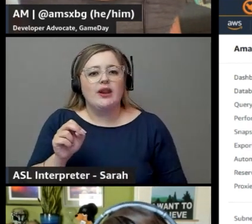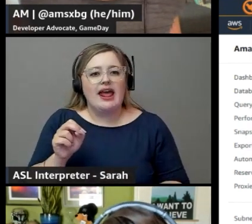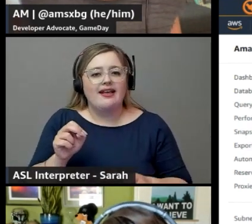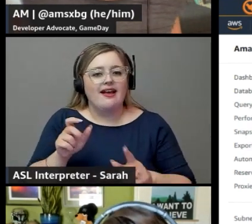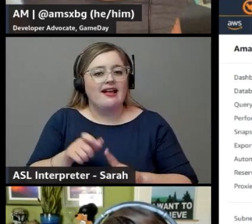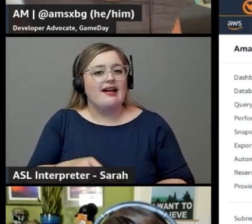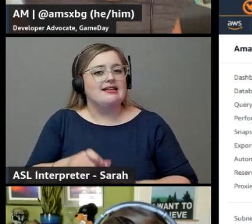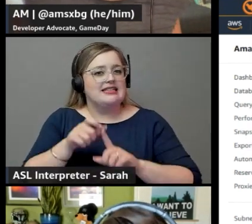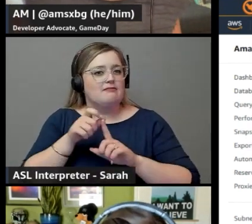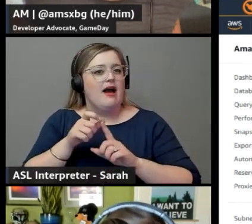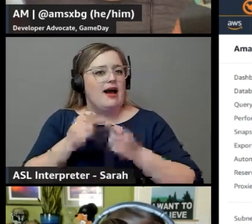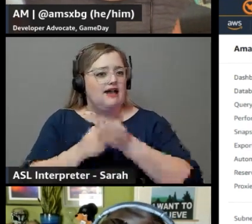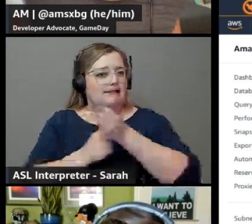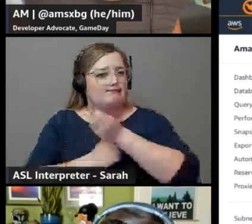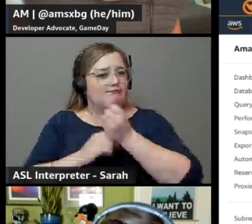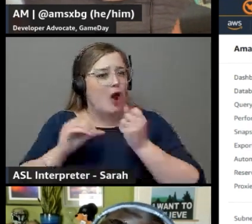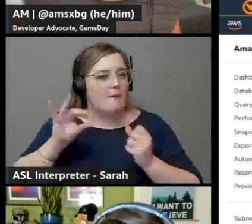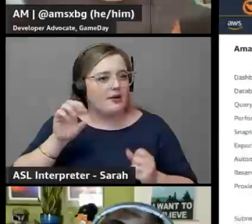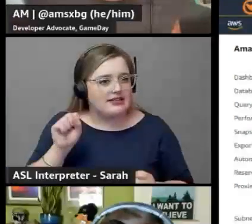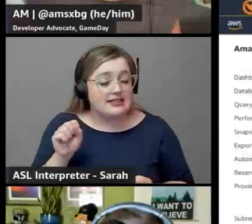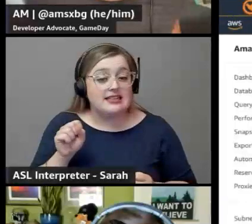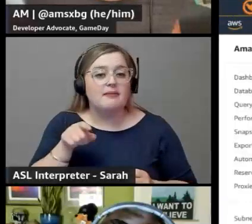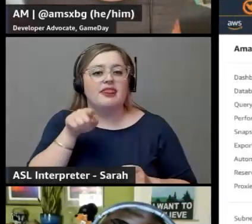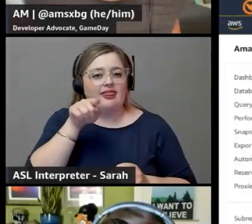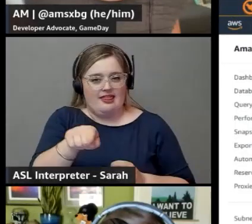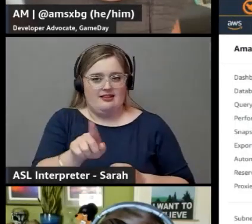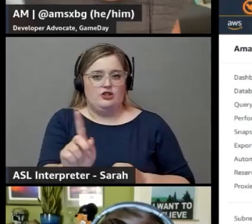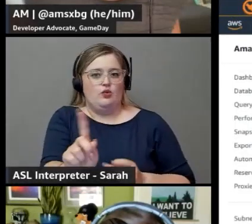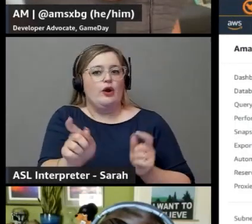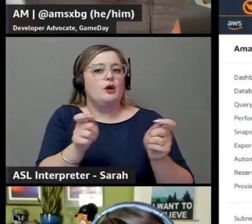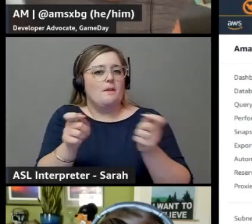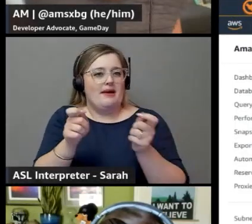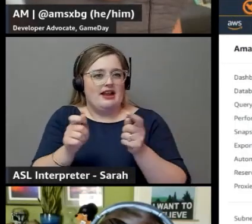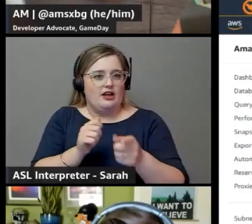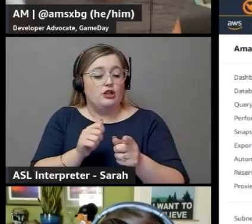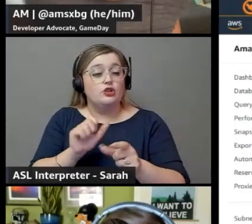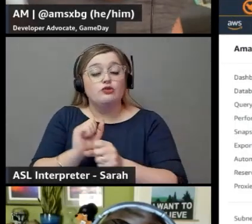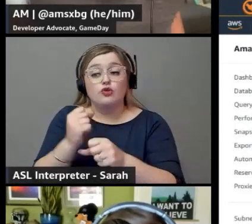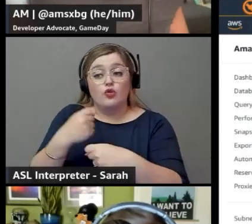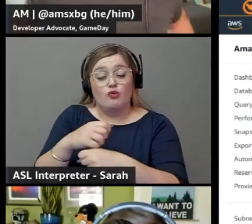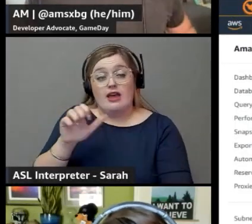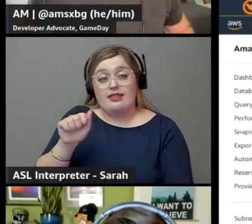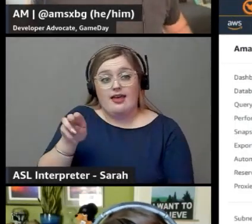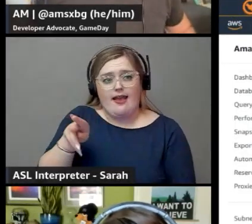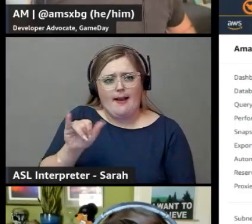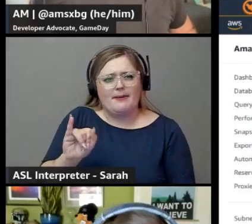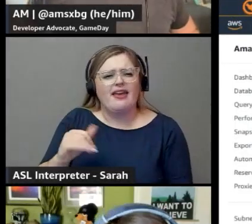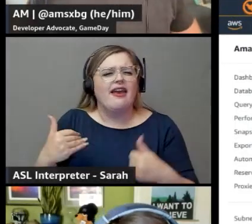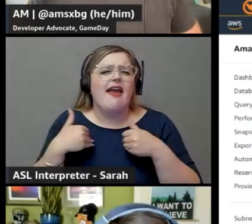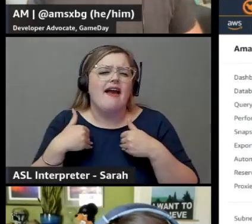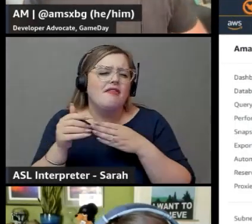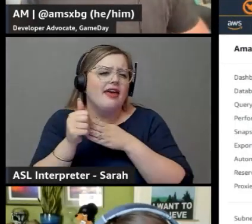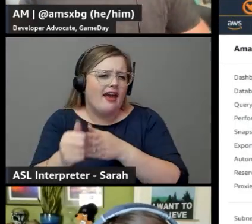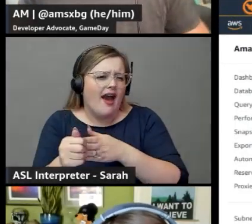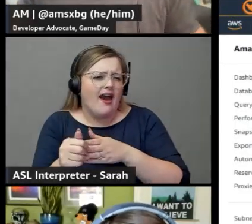system. Here's where you'd manage that. Once you create your AMI, and there's guides which you can